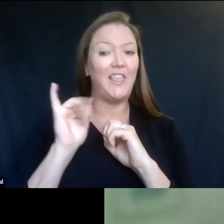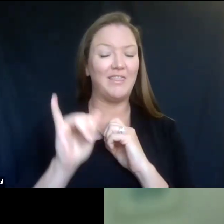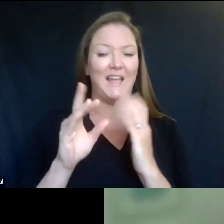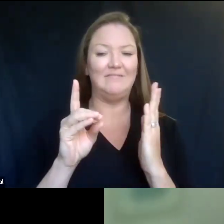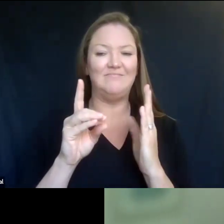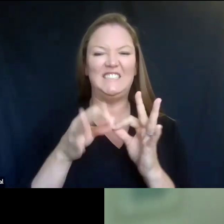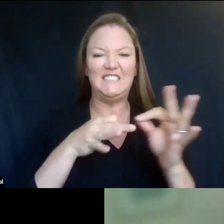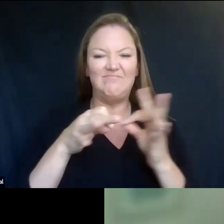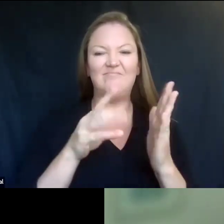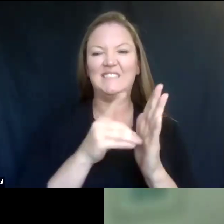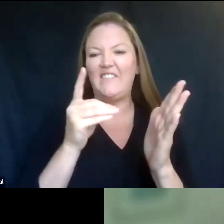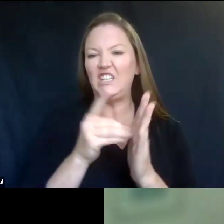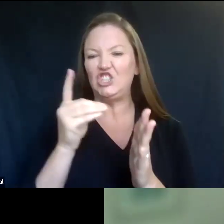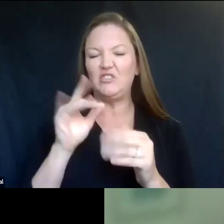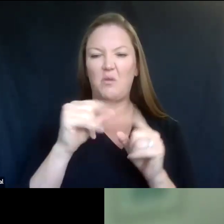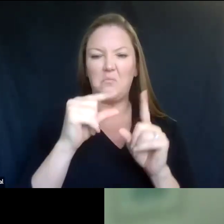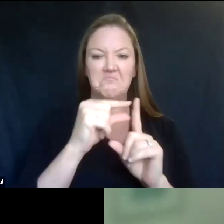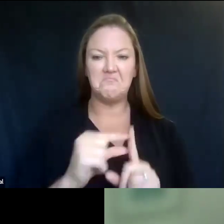so, we are,